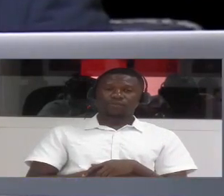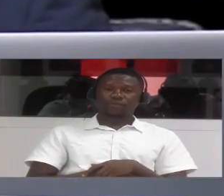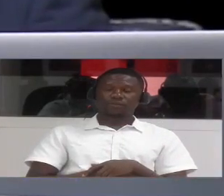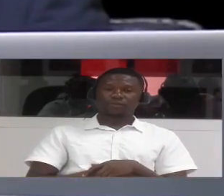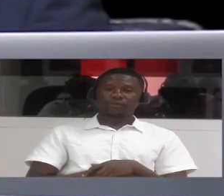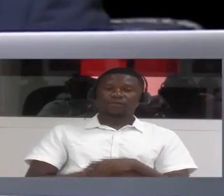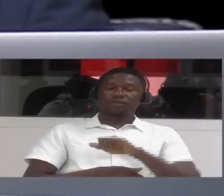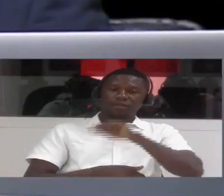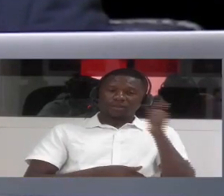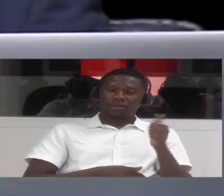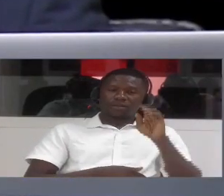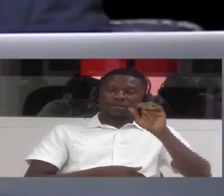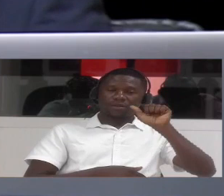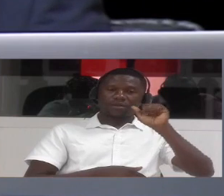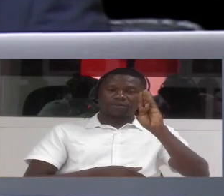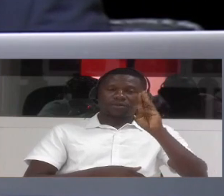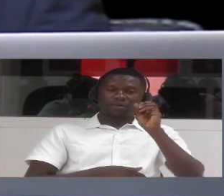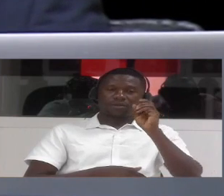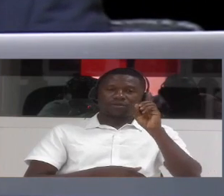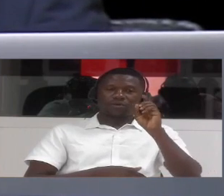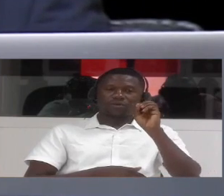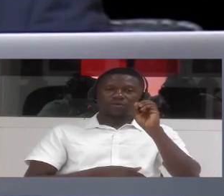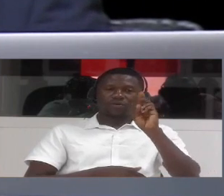And Abdoulaye C,